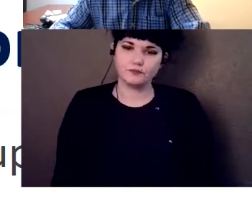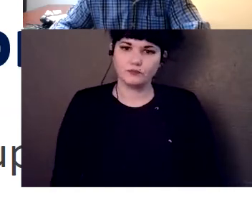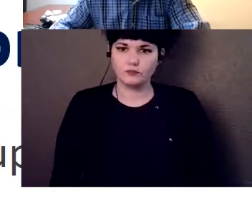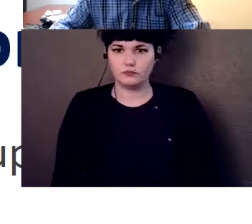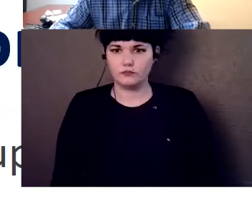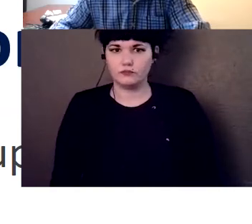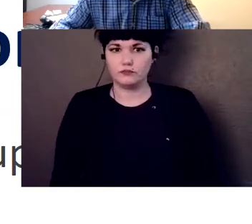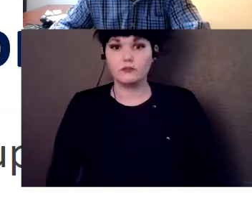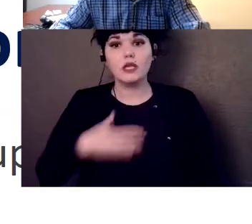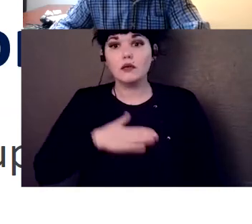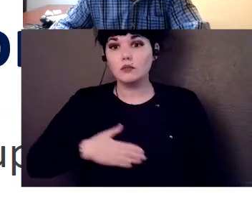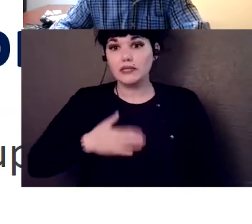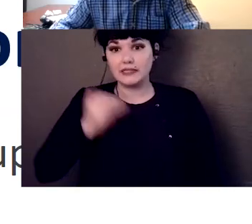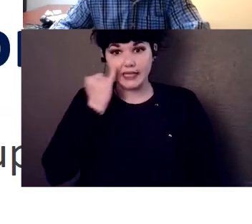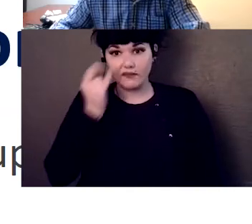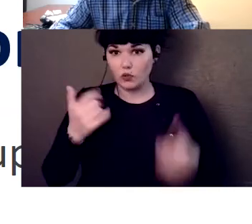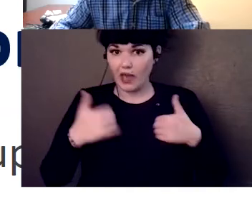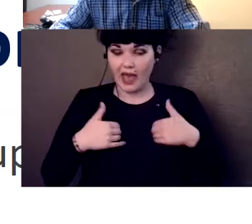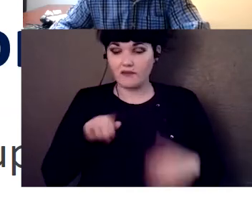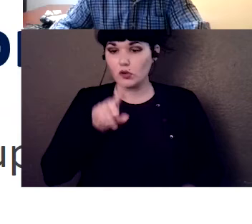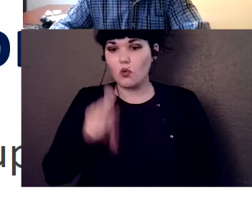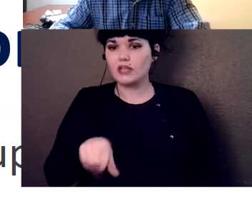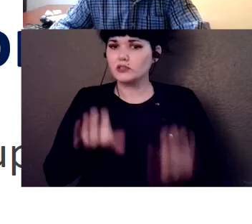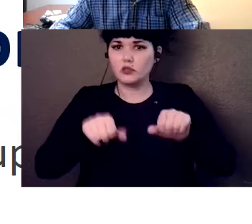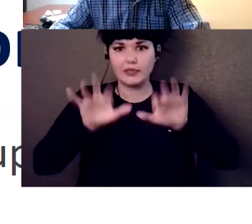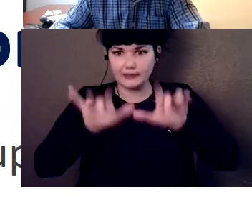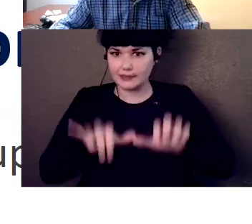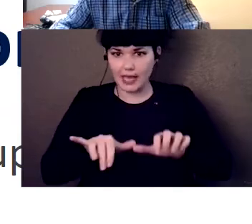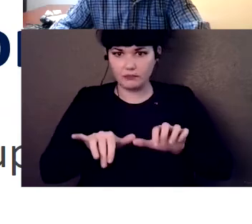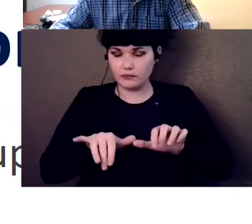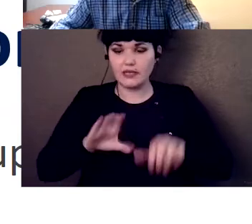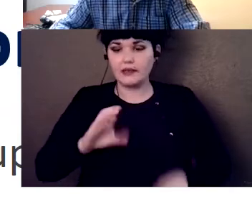And please feel free, if you have any questions, to put in the chat. I am monitoring the chat as well.